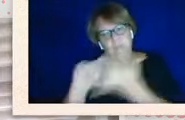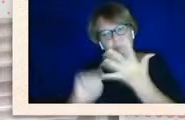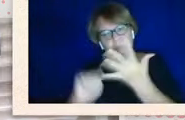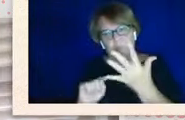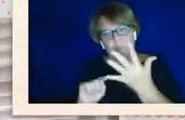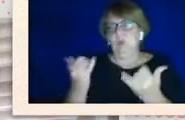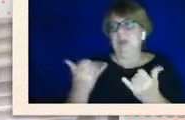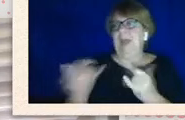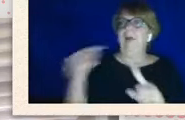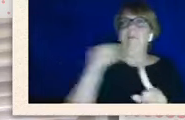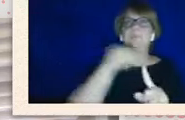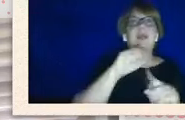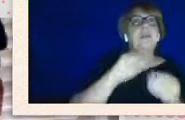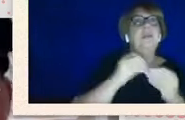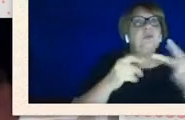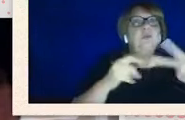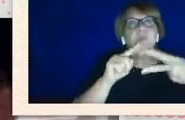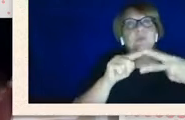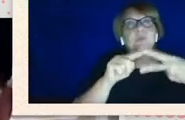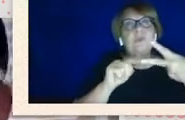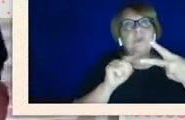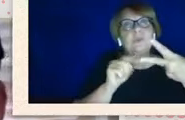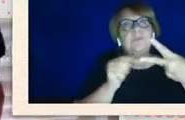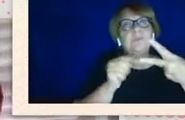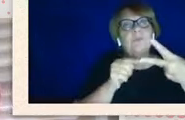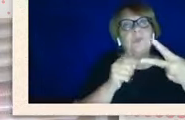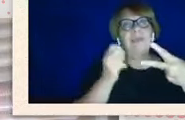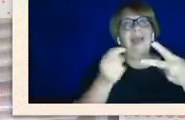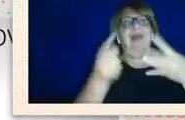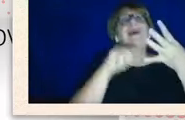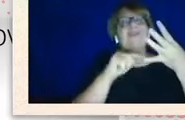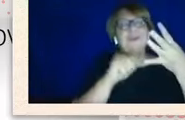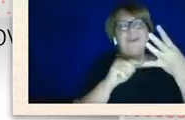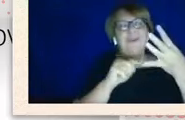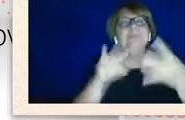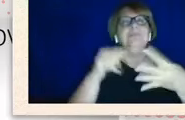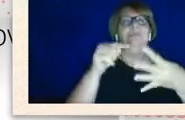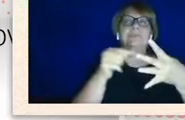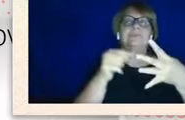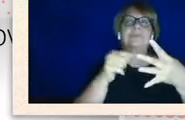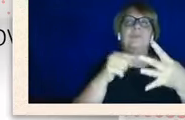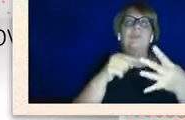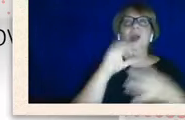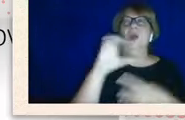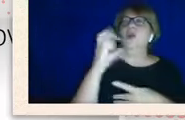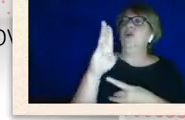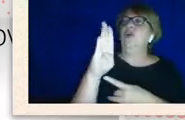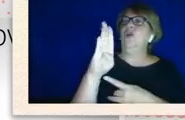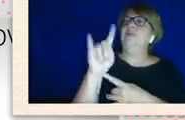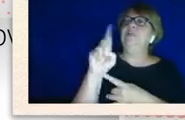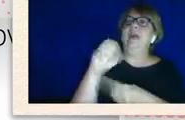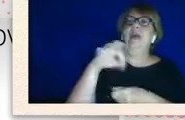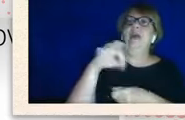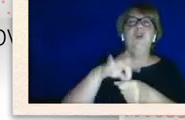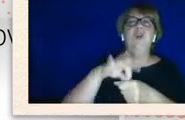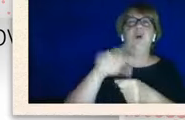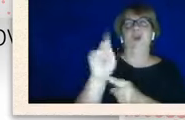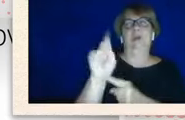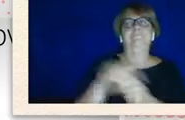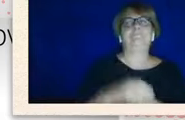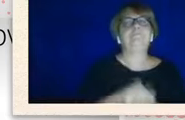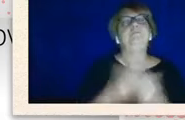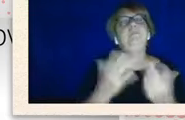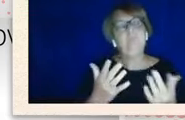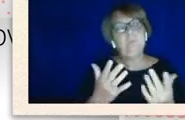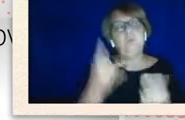number 2, and then I'll jump over to bullet point number 4. Bullet point number 2 says curbside voting ? So here's a thought, y'all.